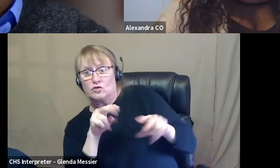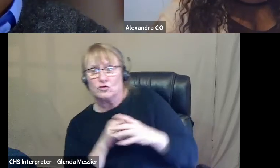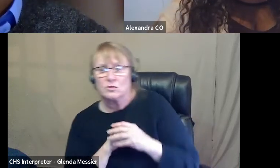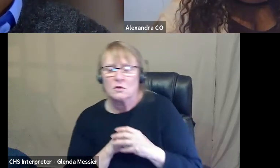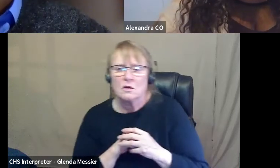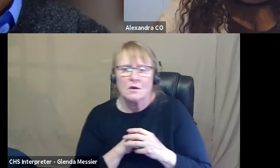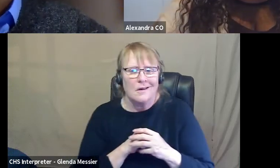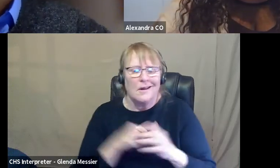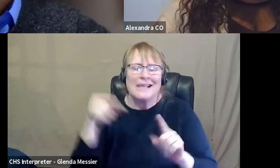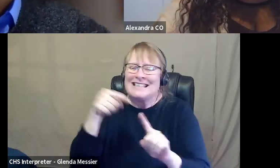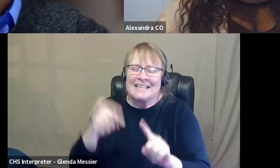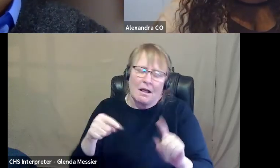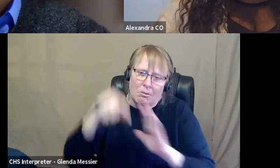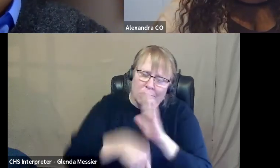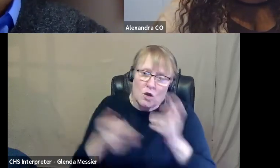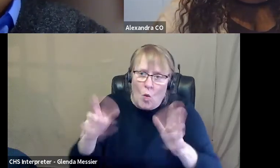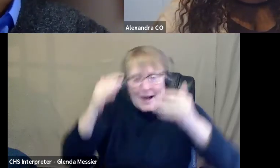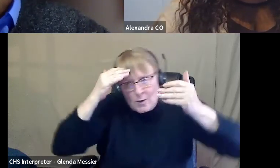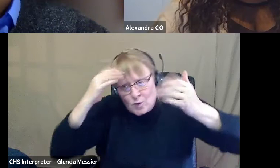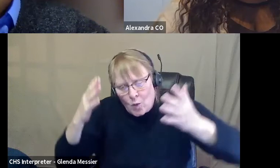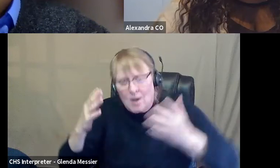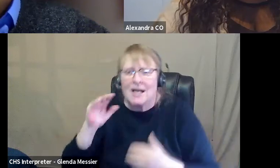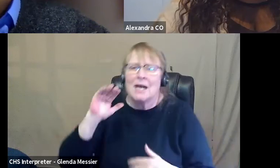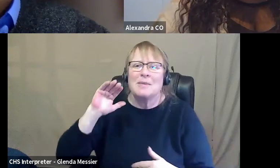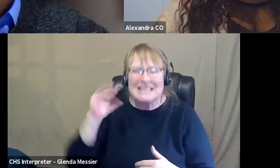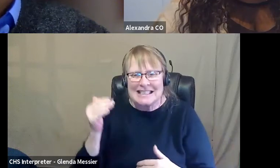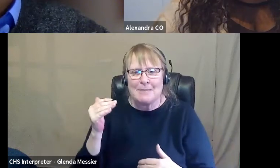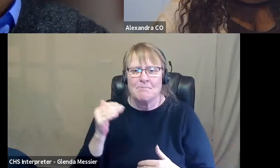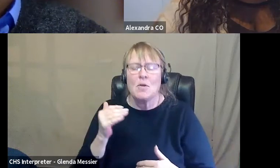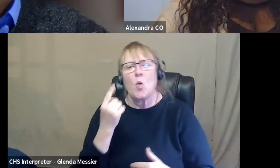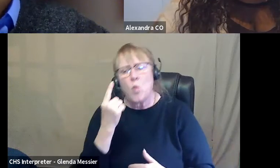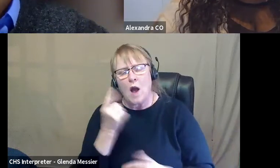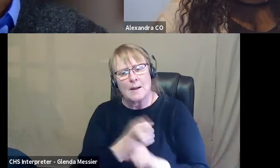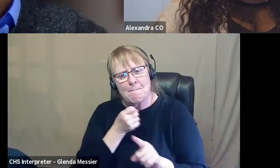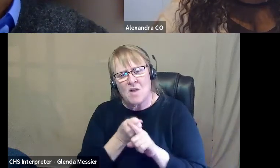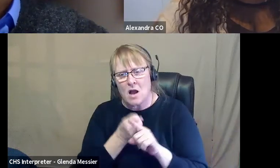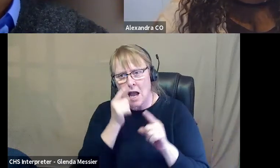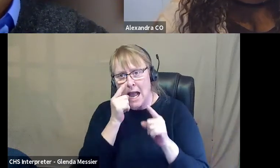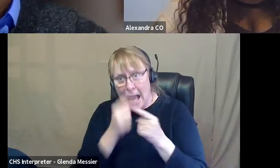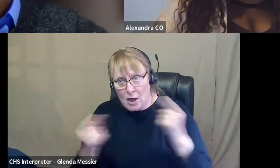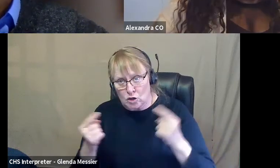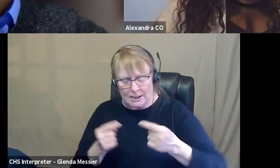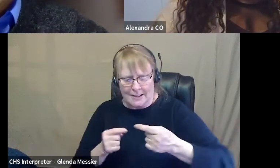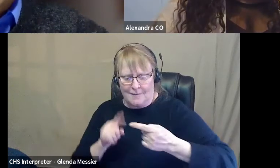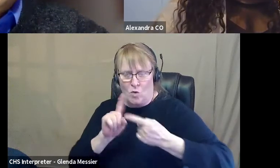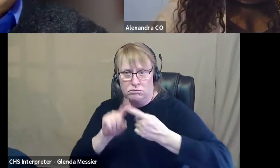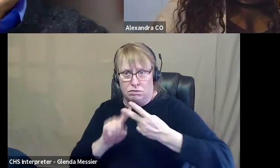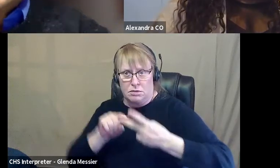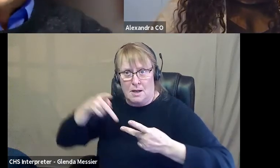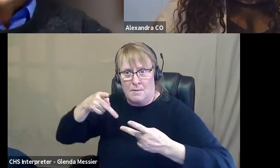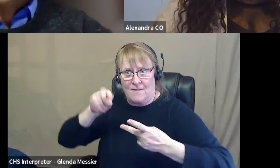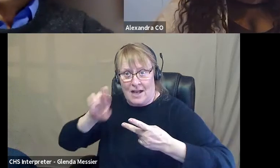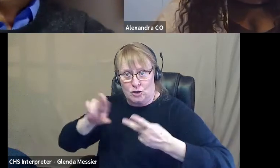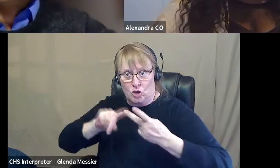than you want to get into. The thing that's considered to be most allergenic in both the Pfizer and Moderna vaccine